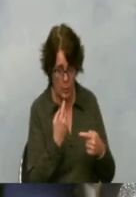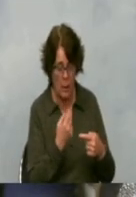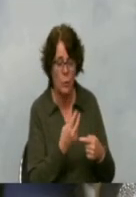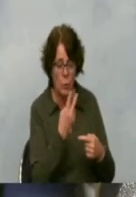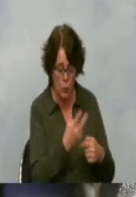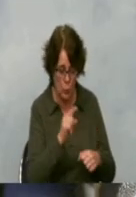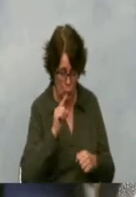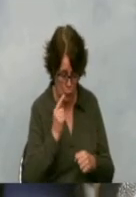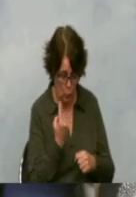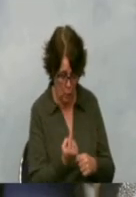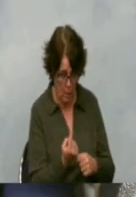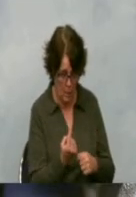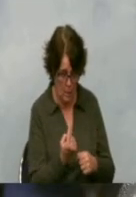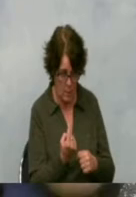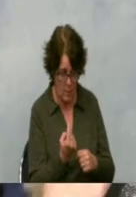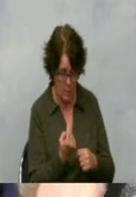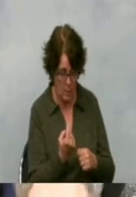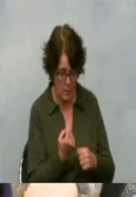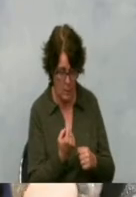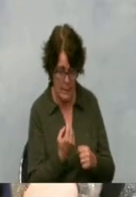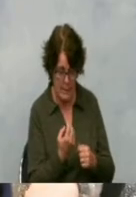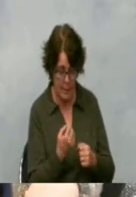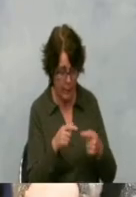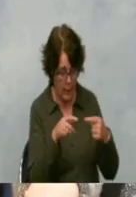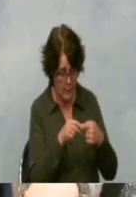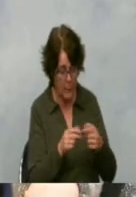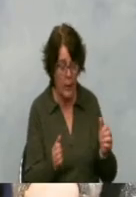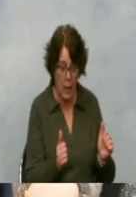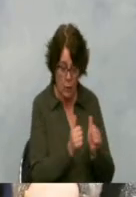2.1 is the item for agreement? Can